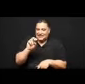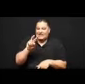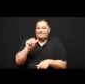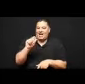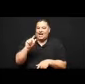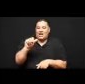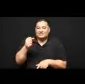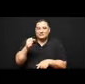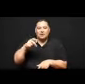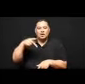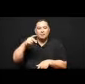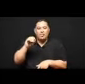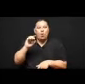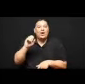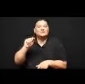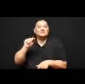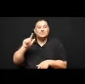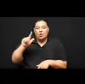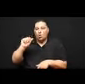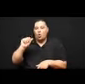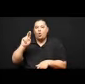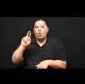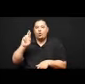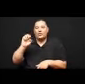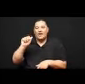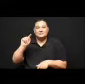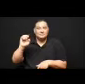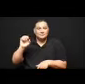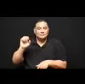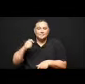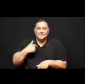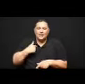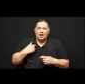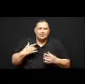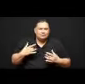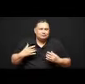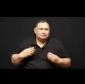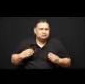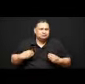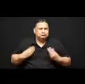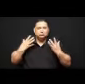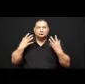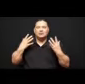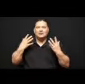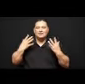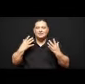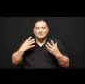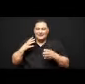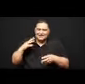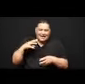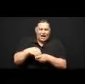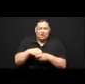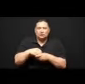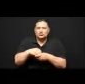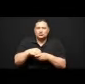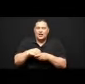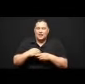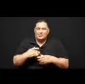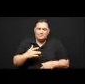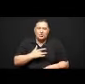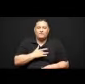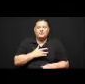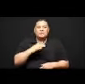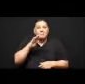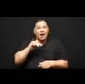Poet Laureate, and I have been delighted, engaged and moved by every poem that